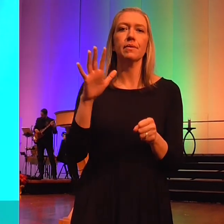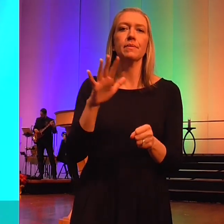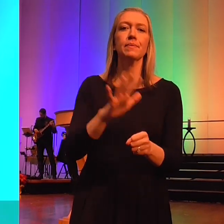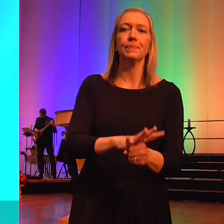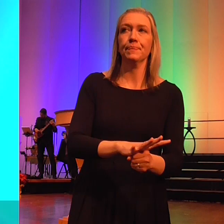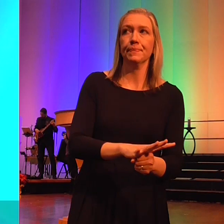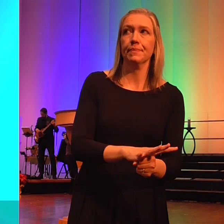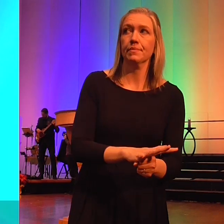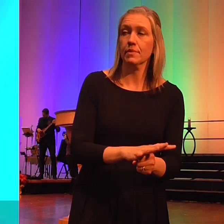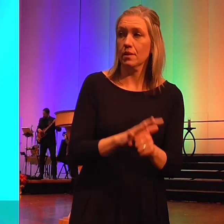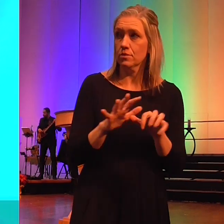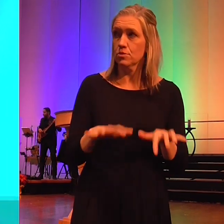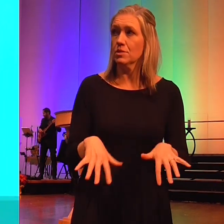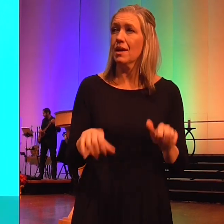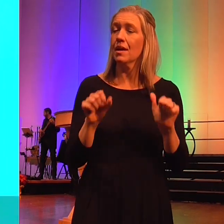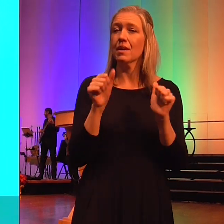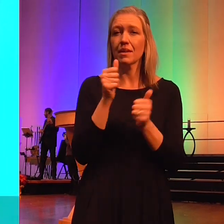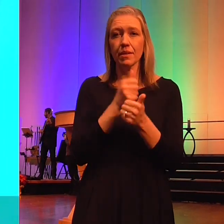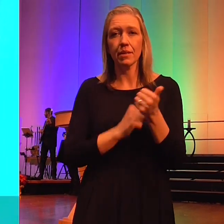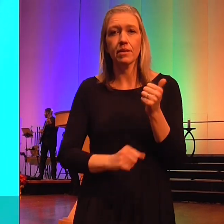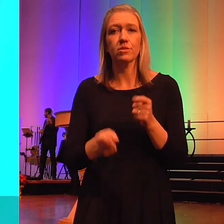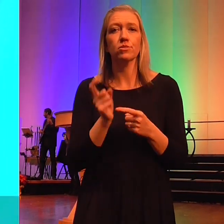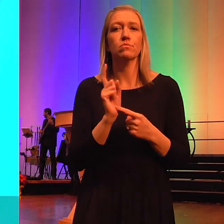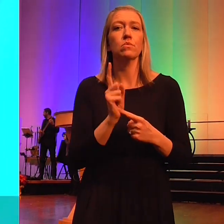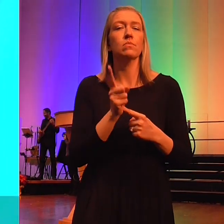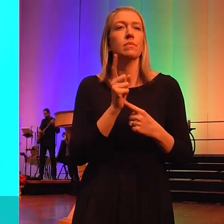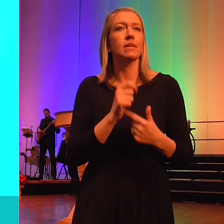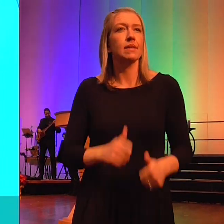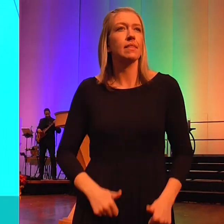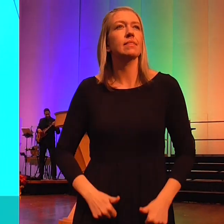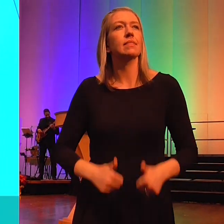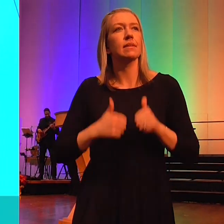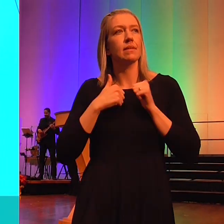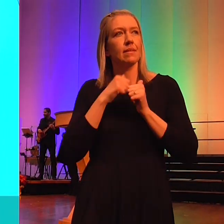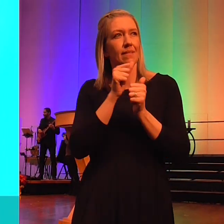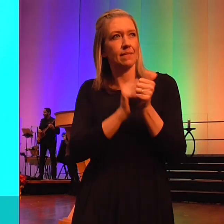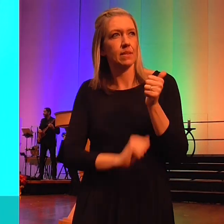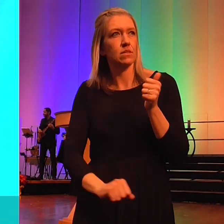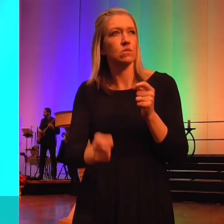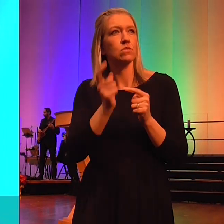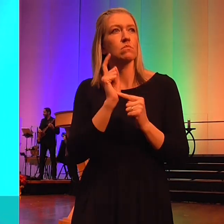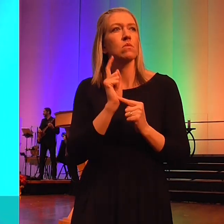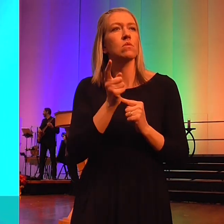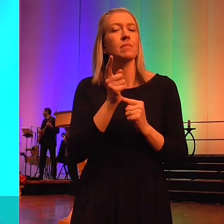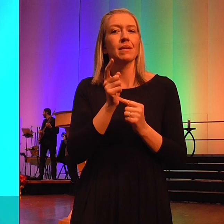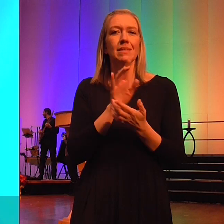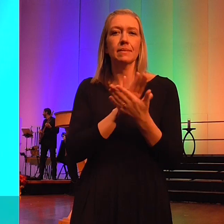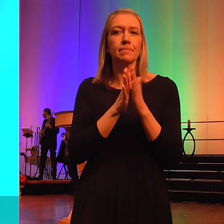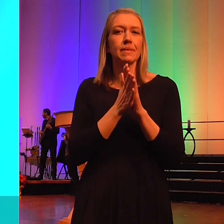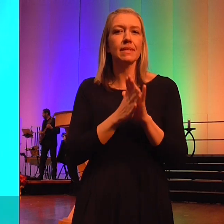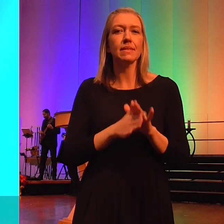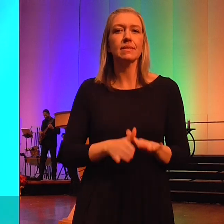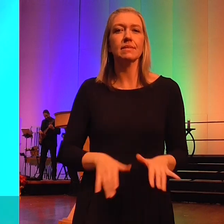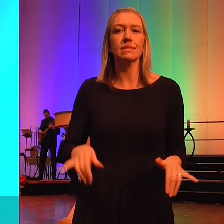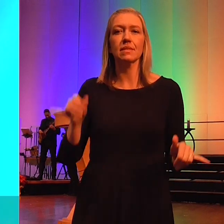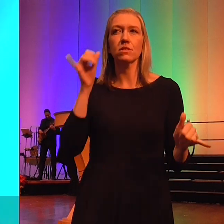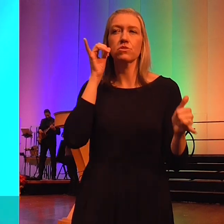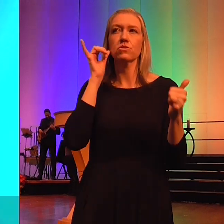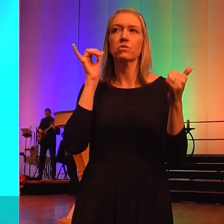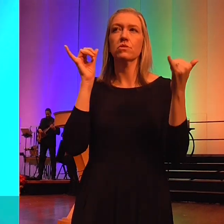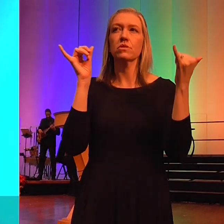vow. To take each moment and live each moment in